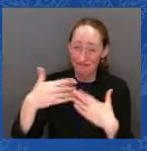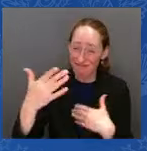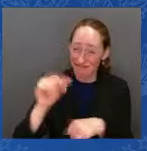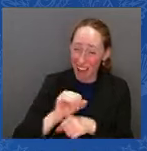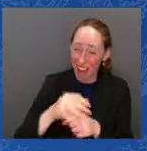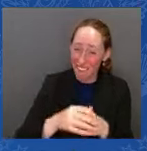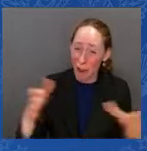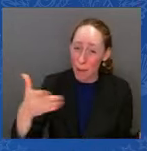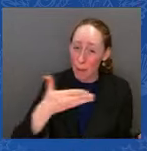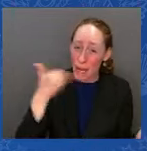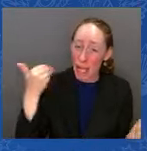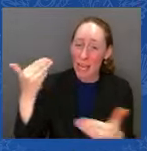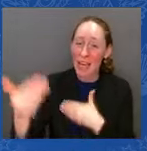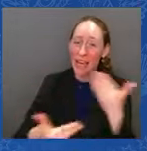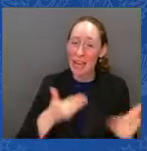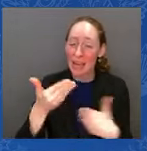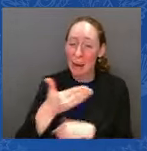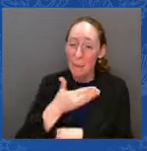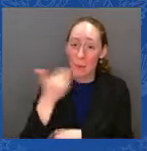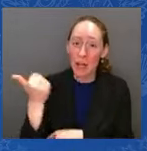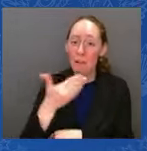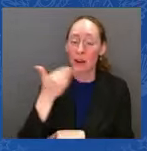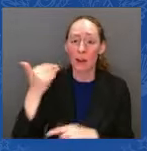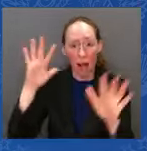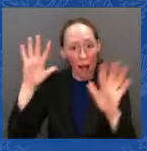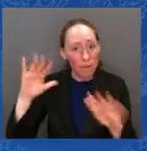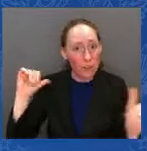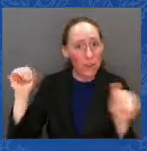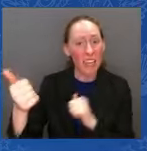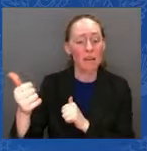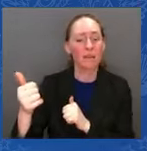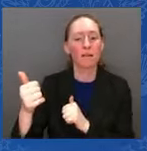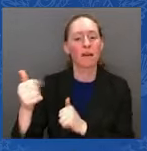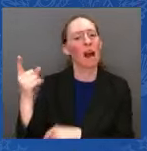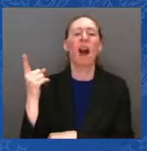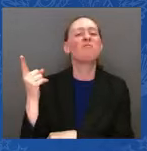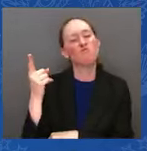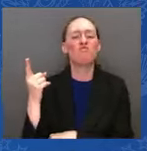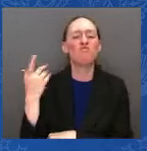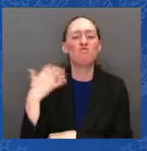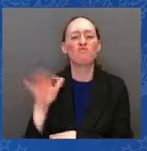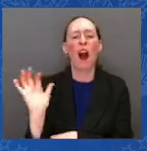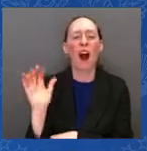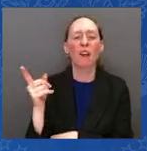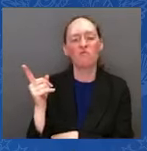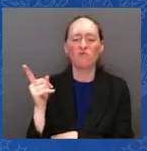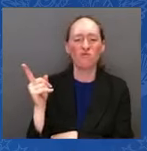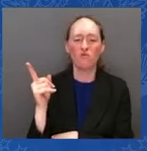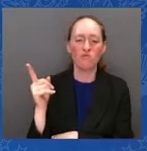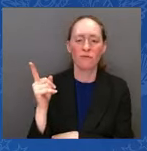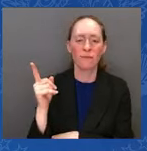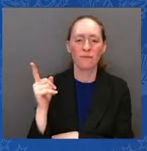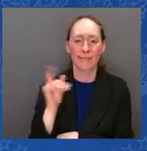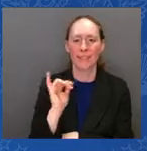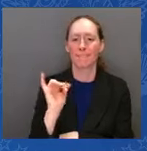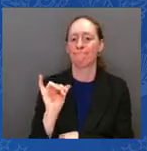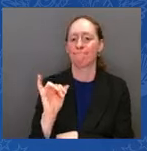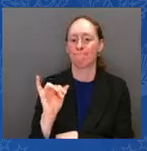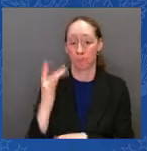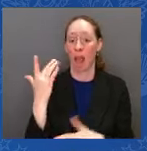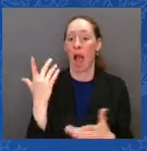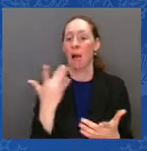taking on climate change, they don't want it because it's so much more costly to go the other